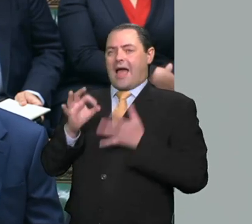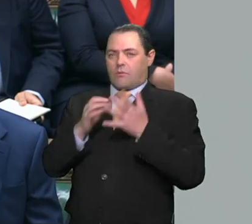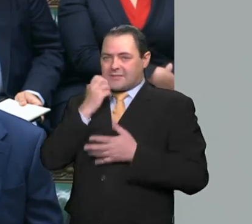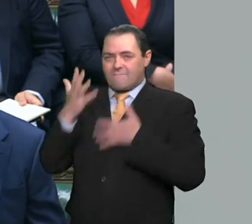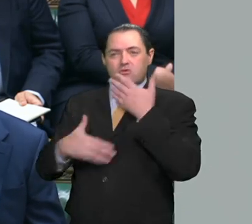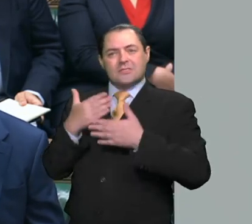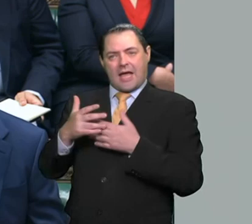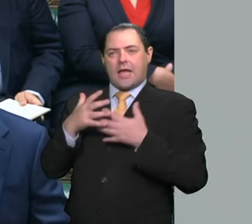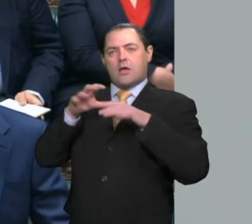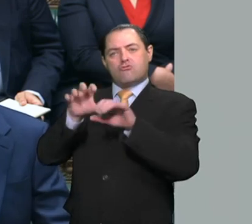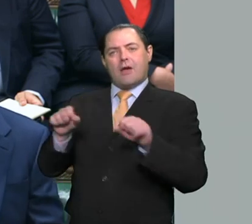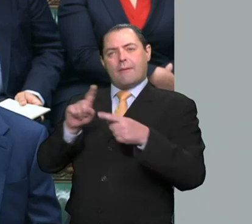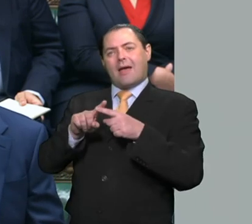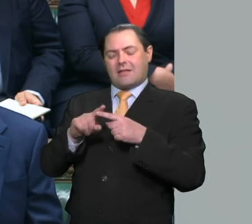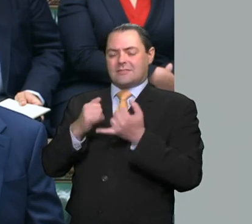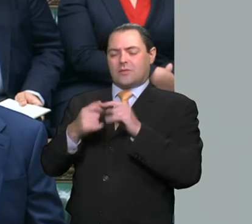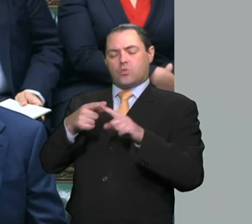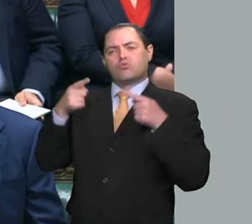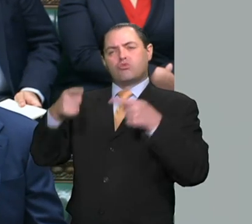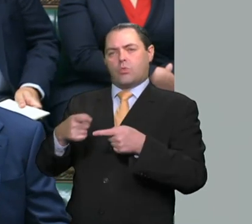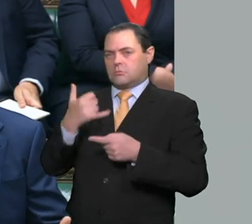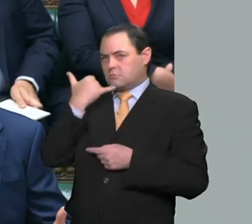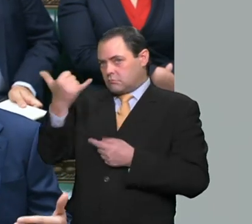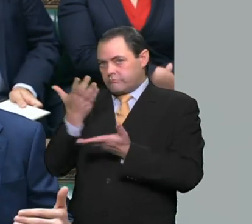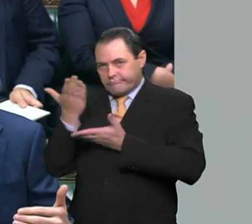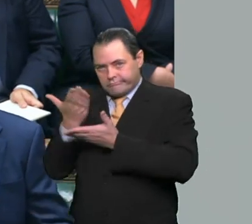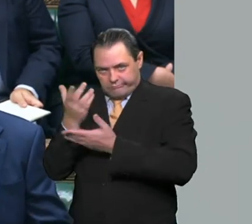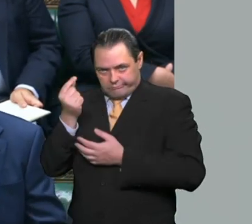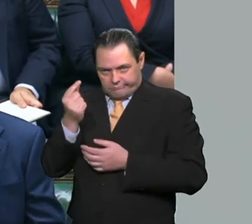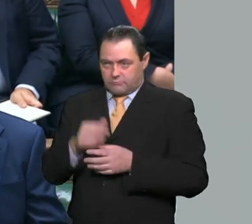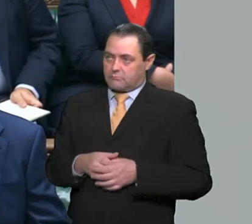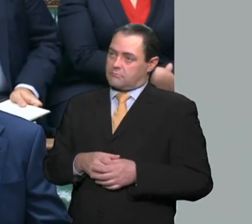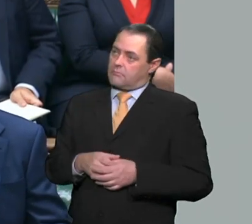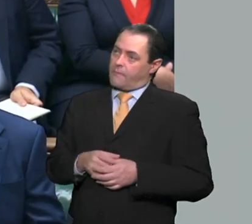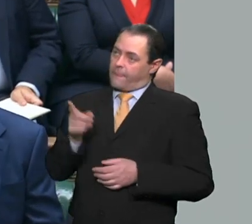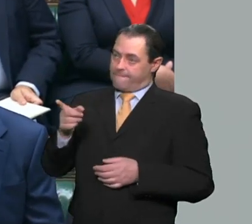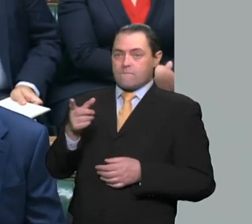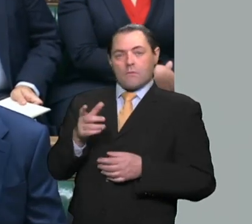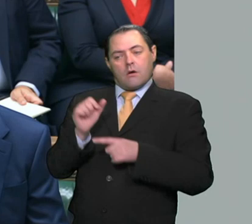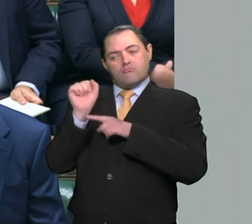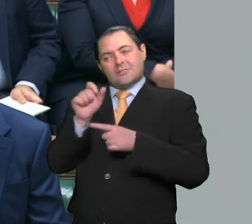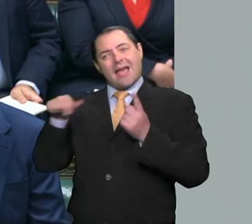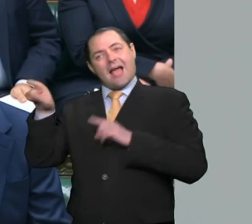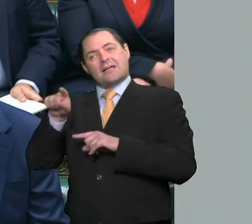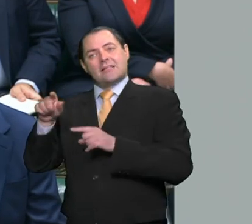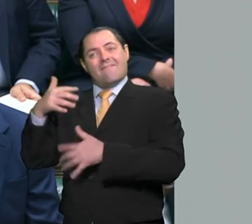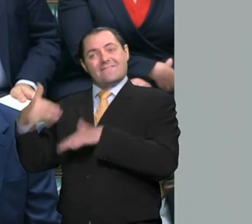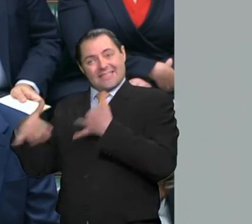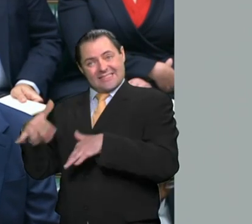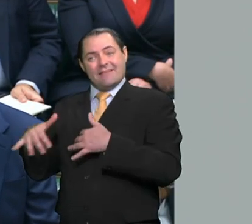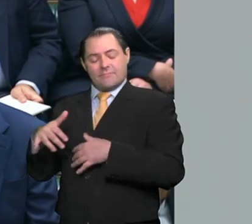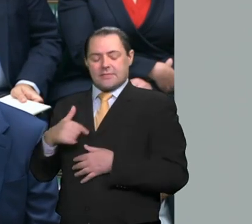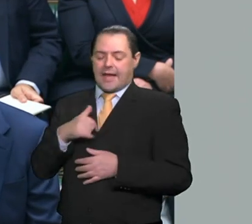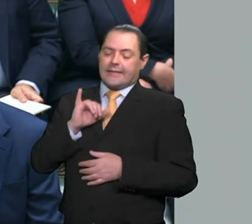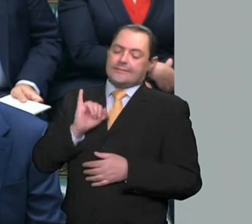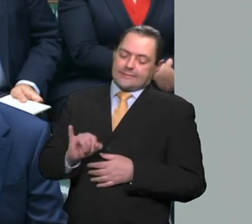helplines. Can I just also gently say to her that in terms of standing up for the victims of crime, I lament